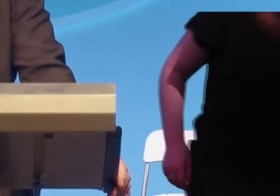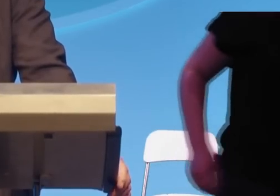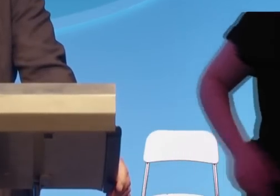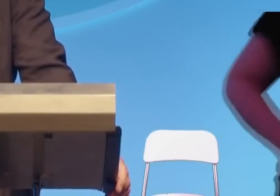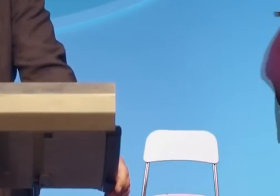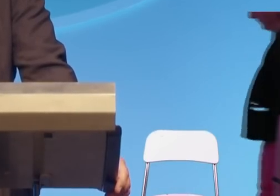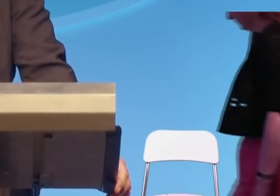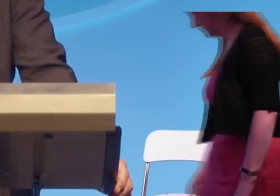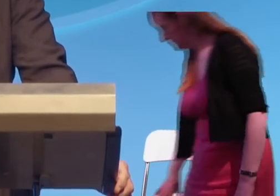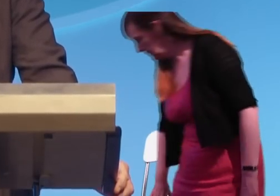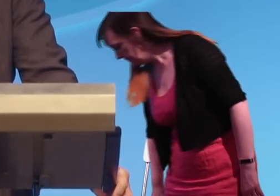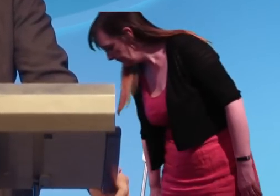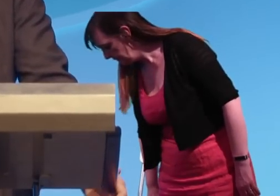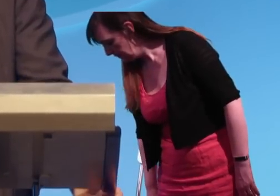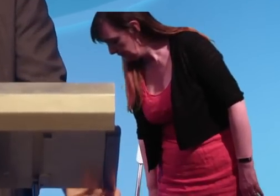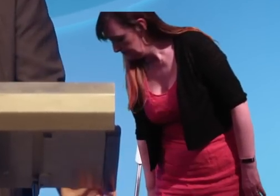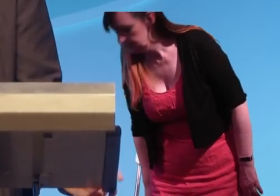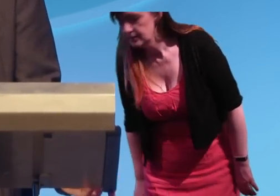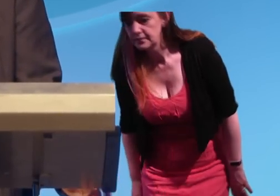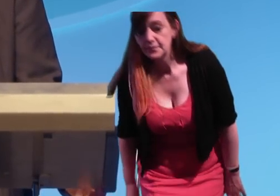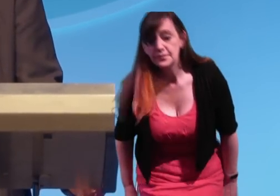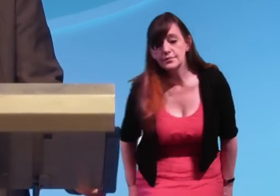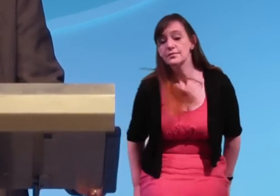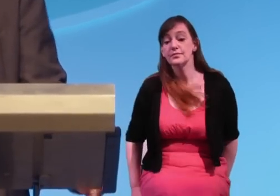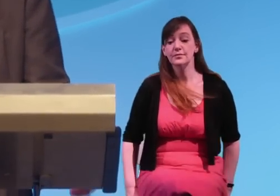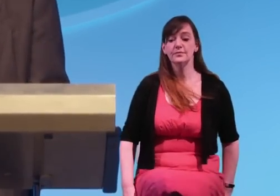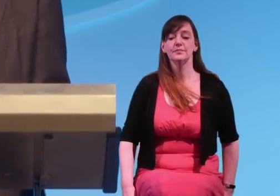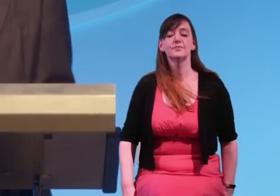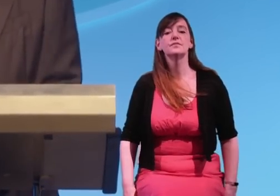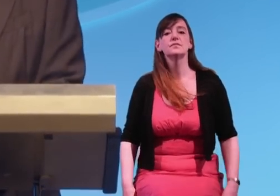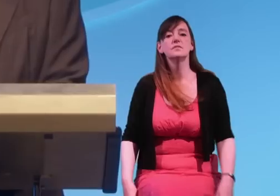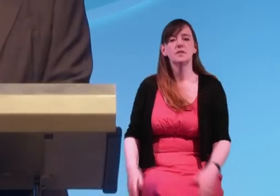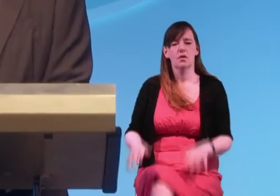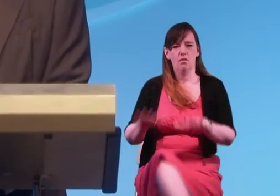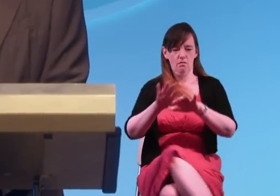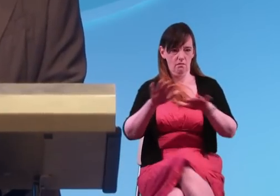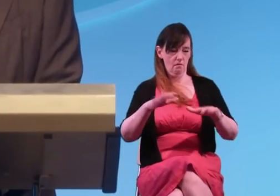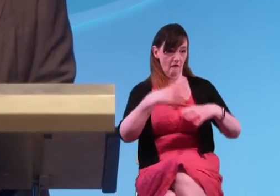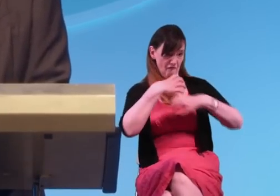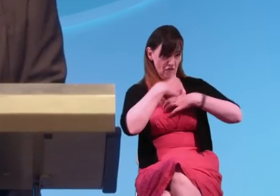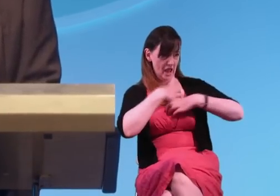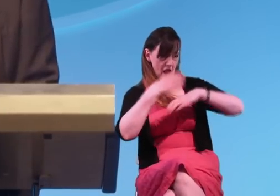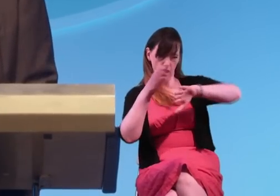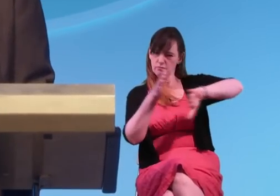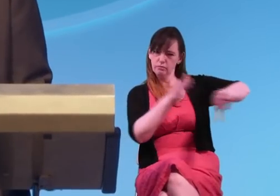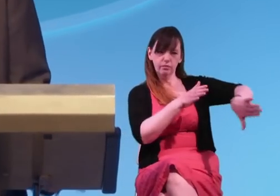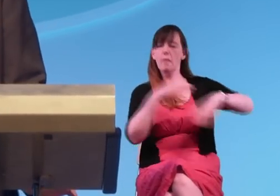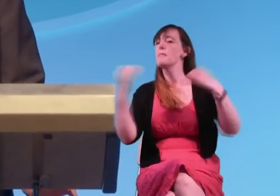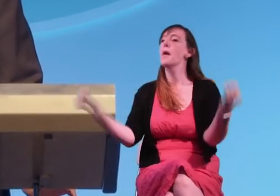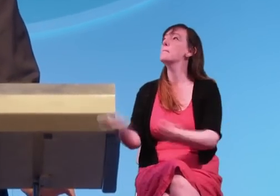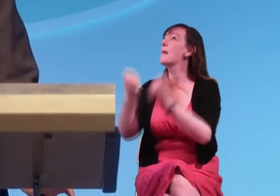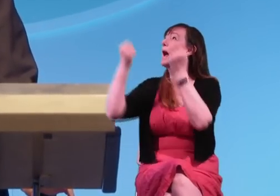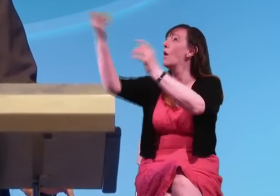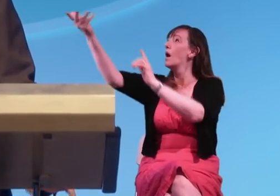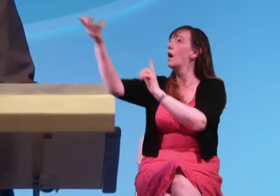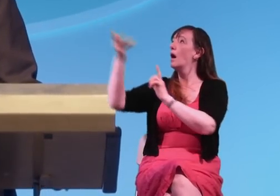reminder of not fear but rather power, enabling us to keep going so that we don't collapse, and of